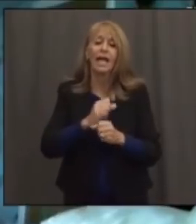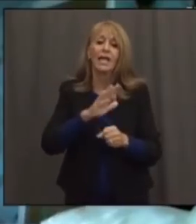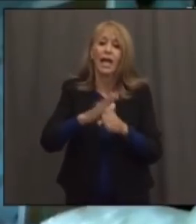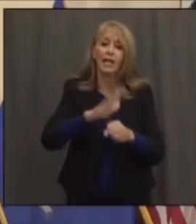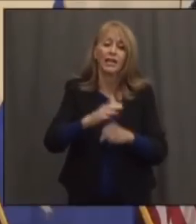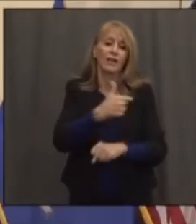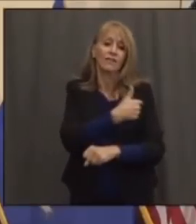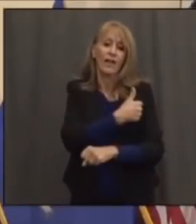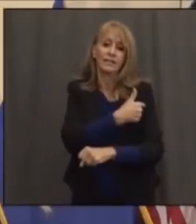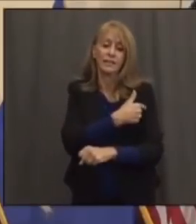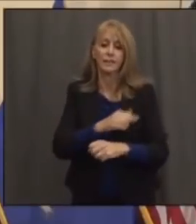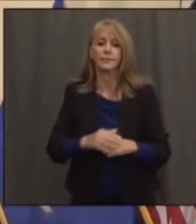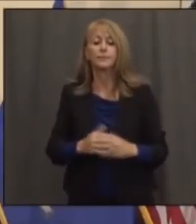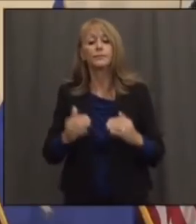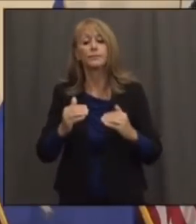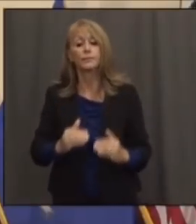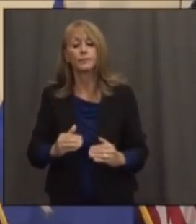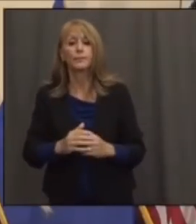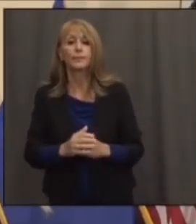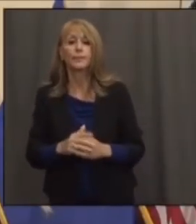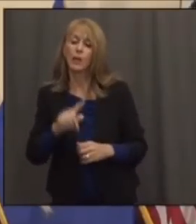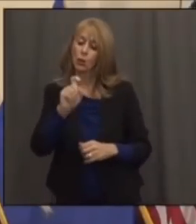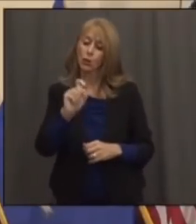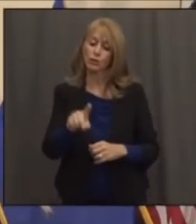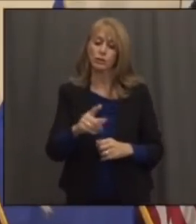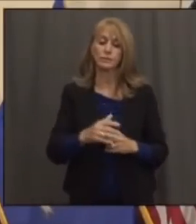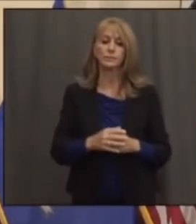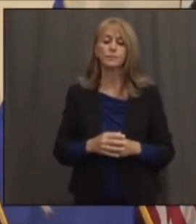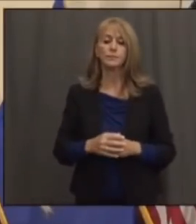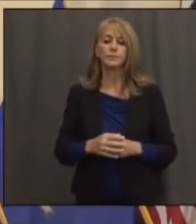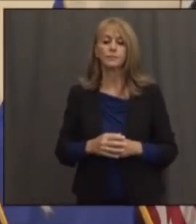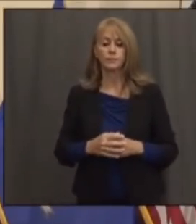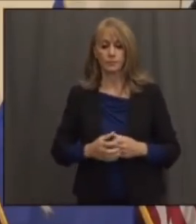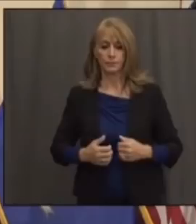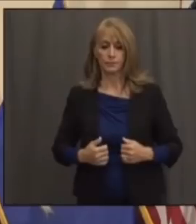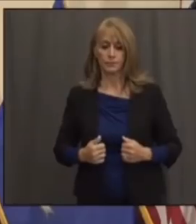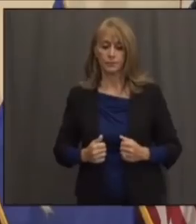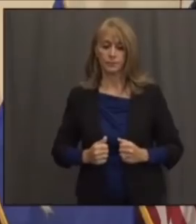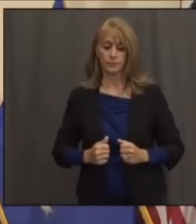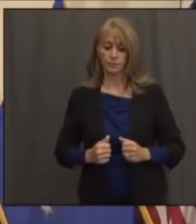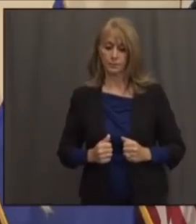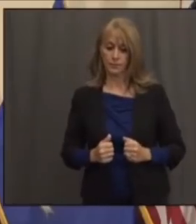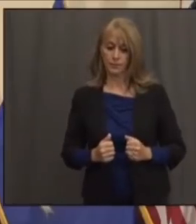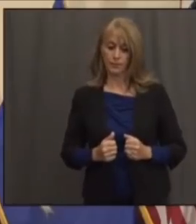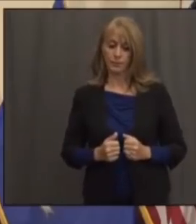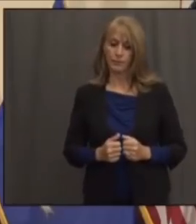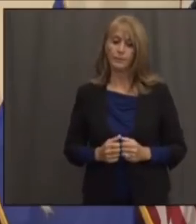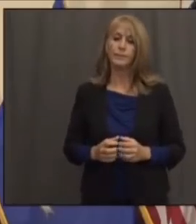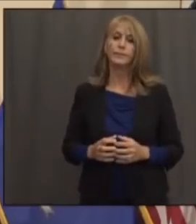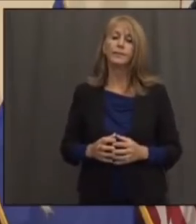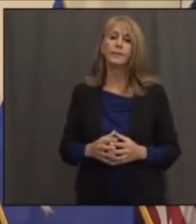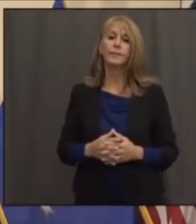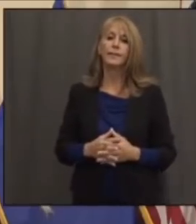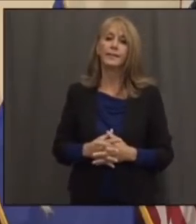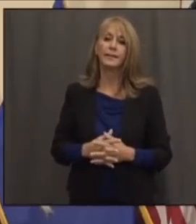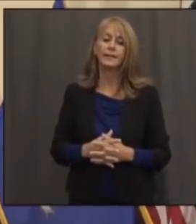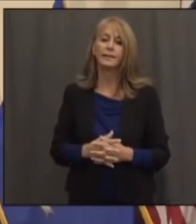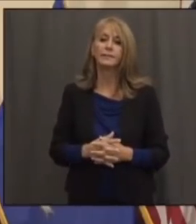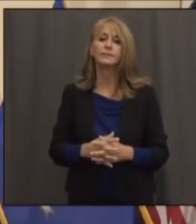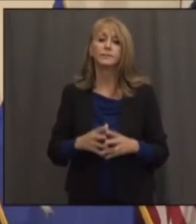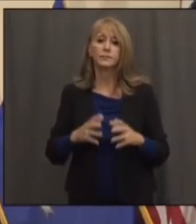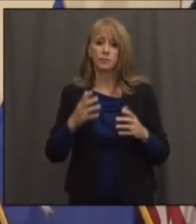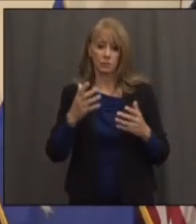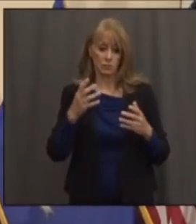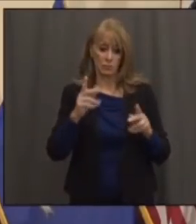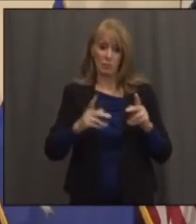All right, and then also for you, Dr. Ko, then speaking of the vaccines, what's the latest thinking on additional booster shots for those